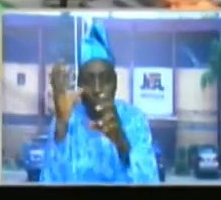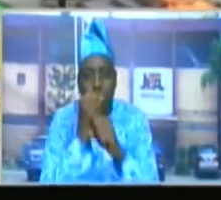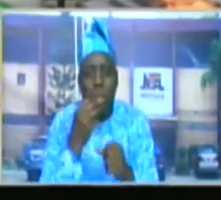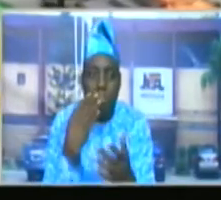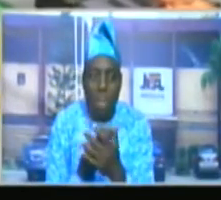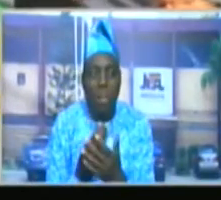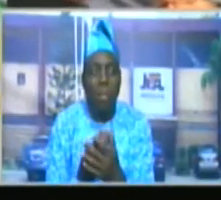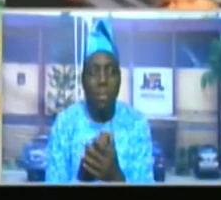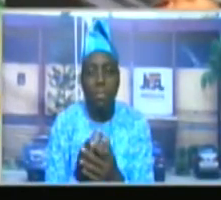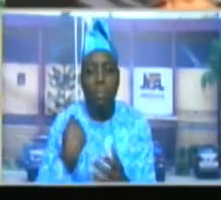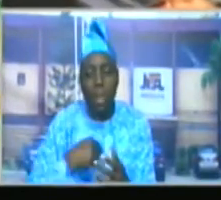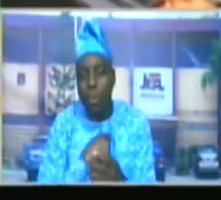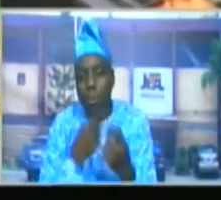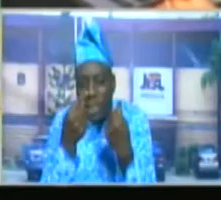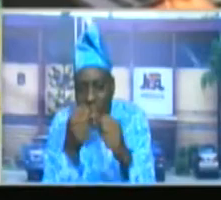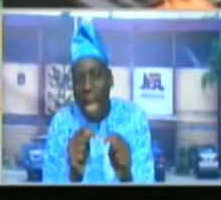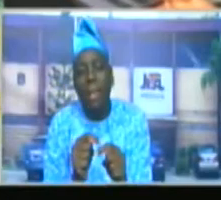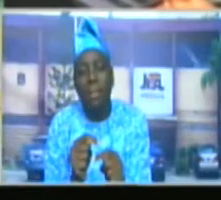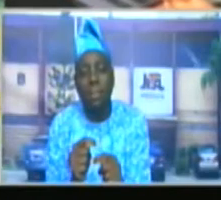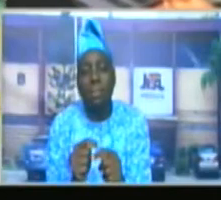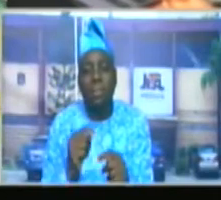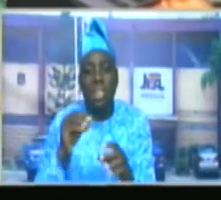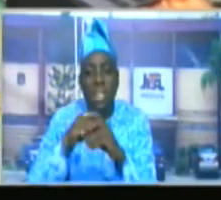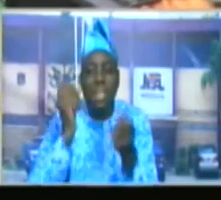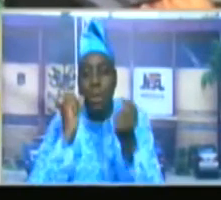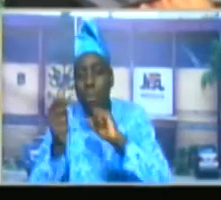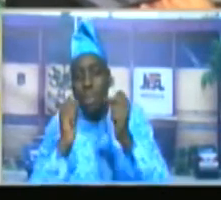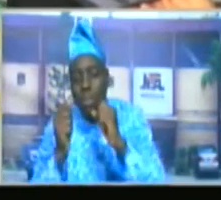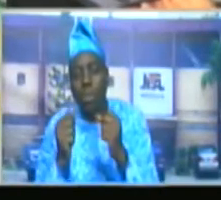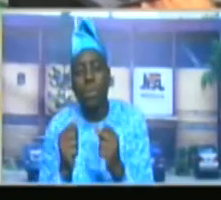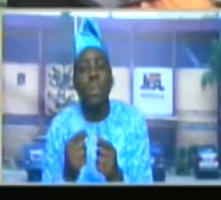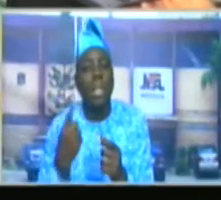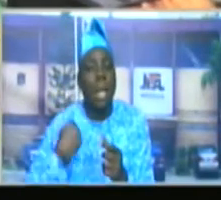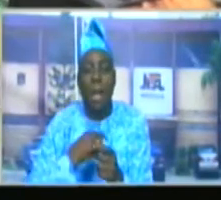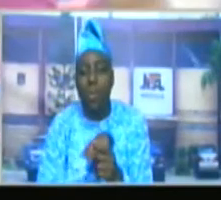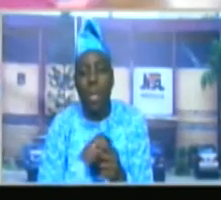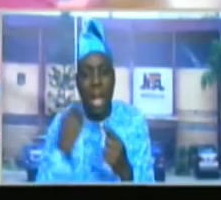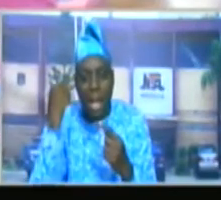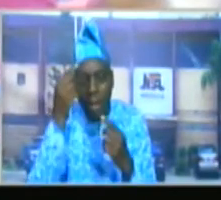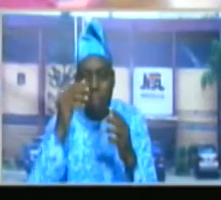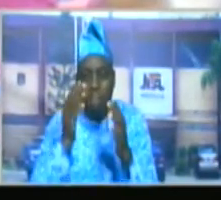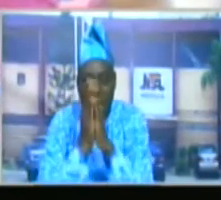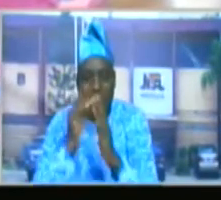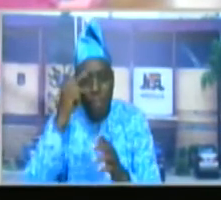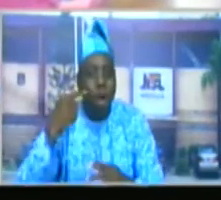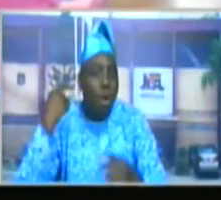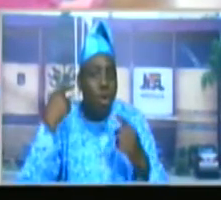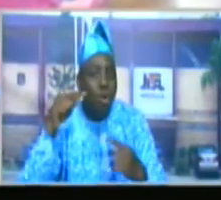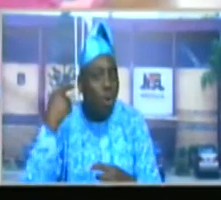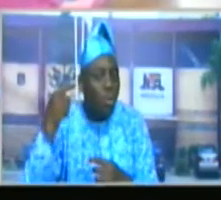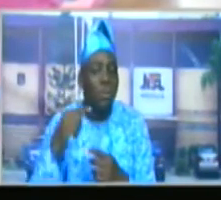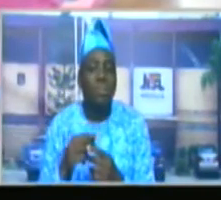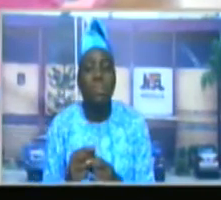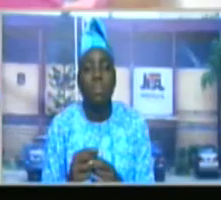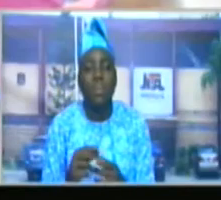Our hopes are high on the competition, and we are aiming for the gold. Meanwhile, Noah Lyles stormed